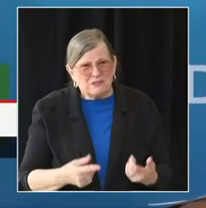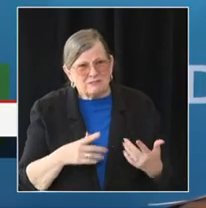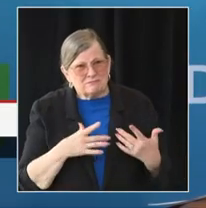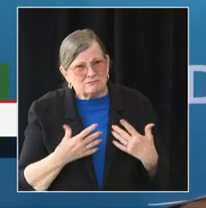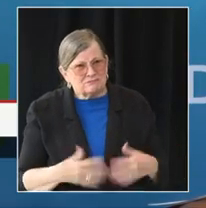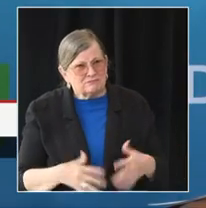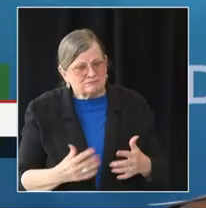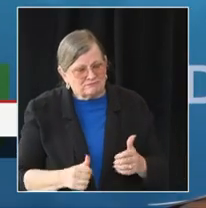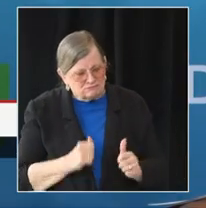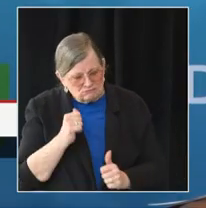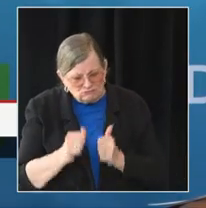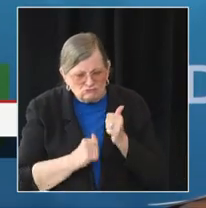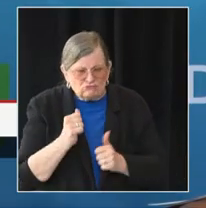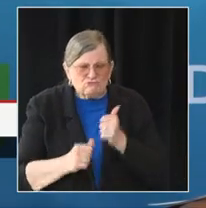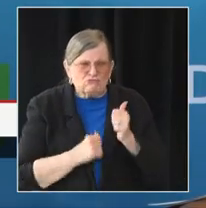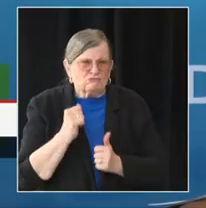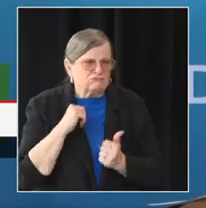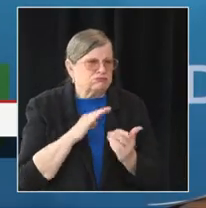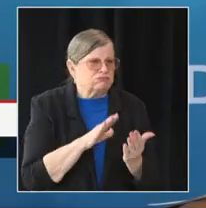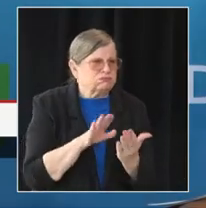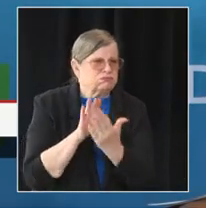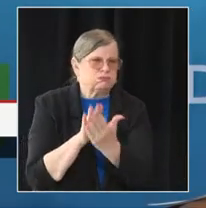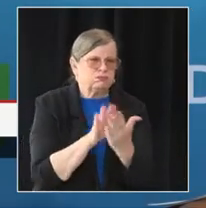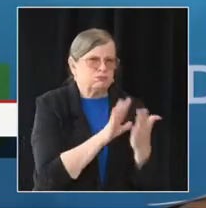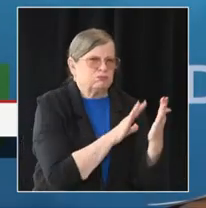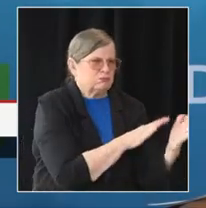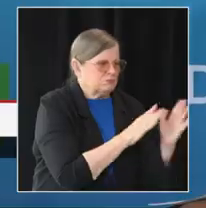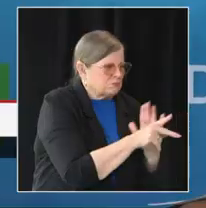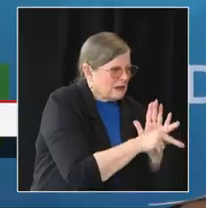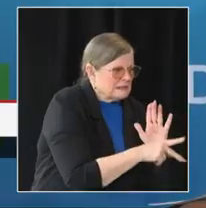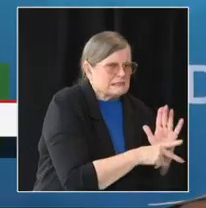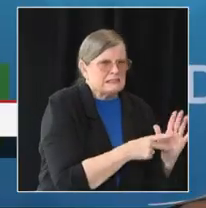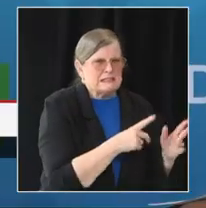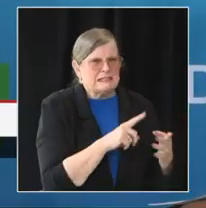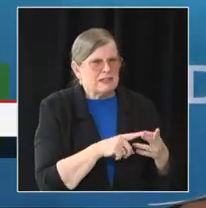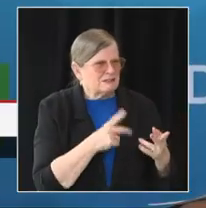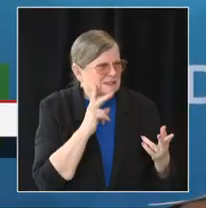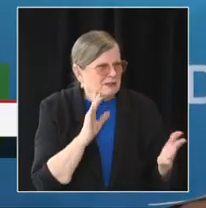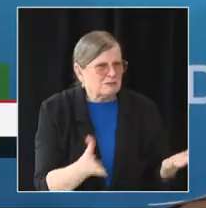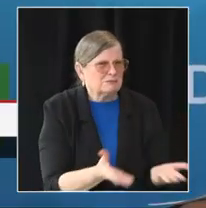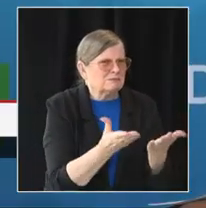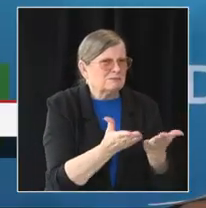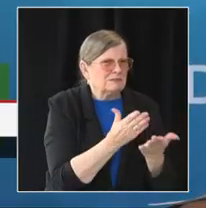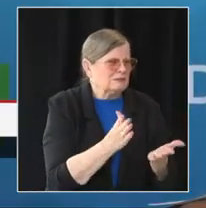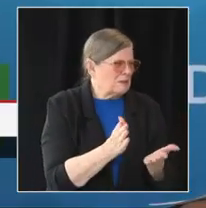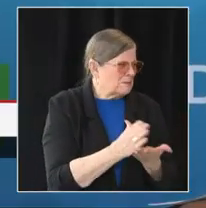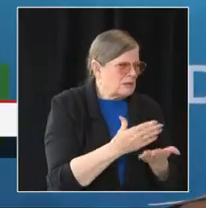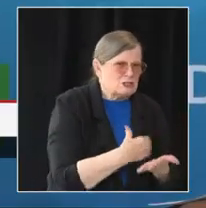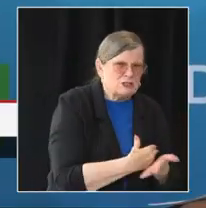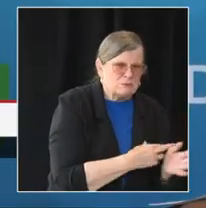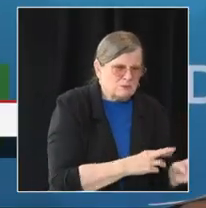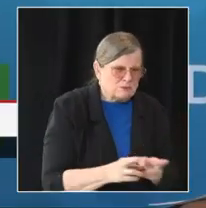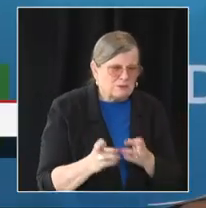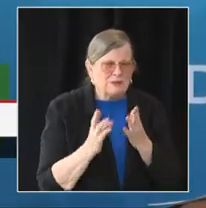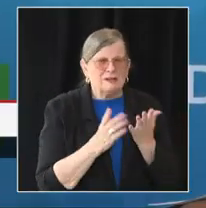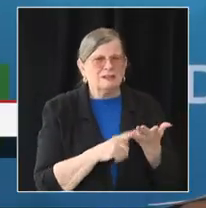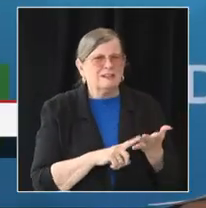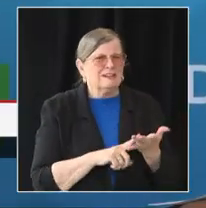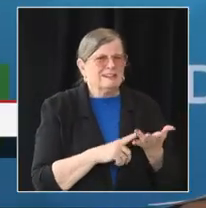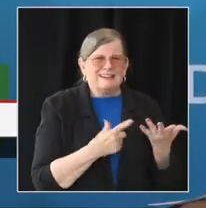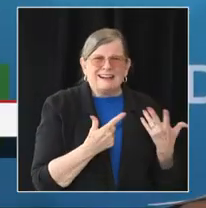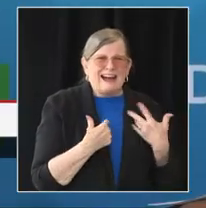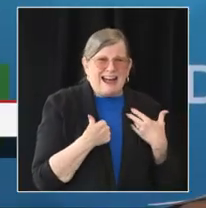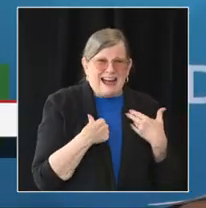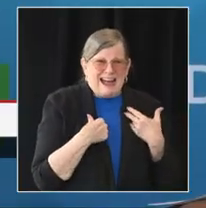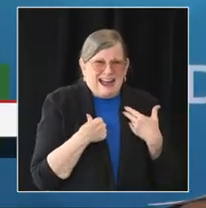proposals that we included in the budget. And we need people to say, it's not just the mayor, we need this. This is going to